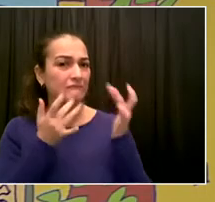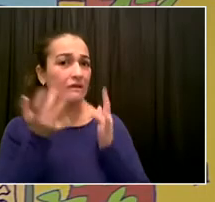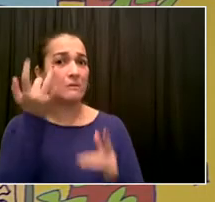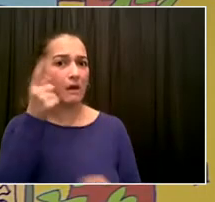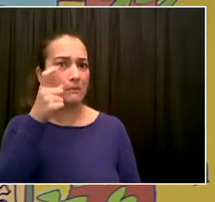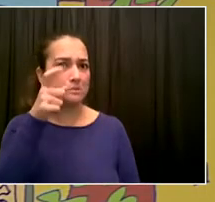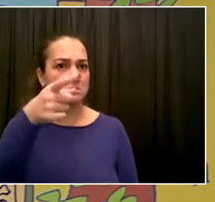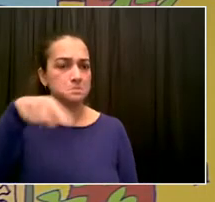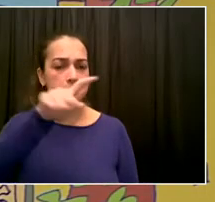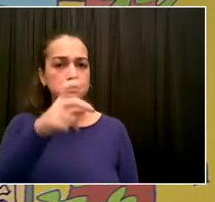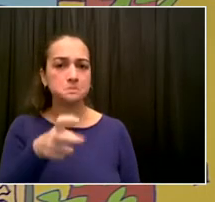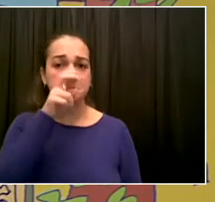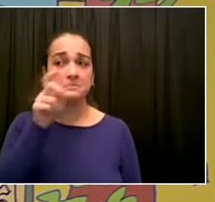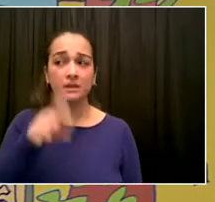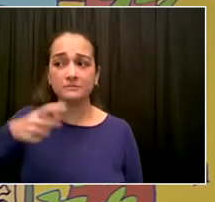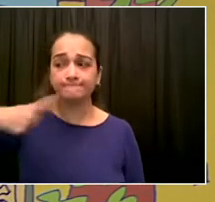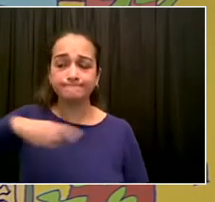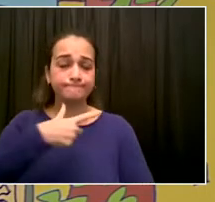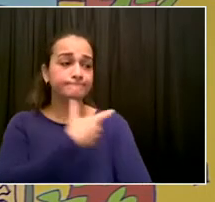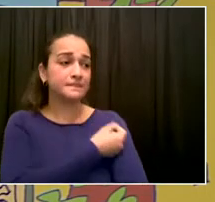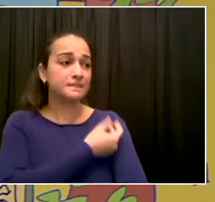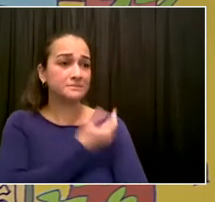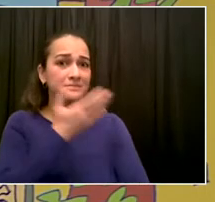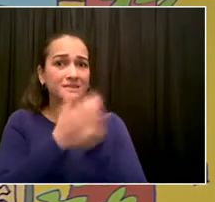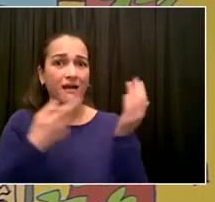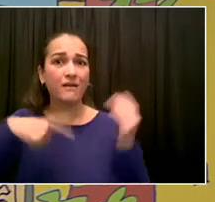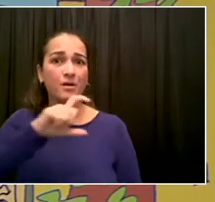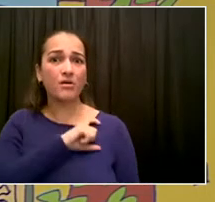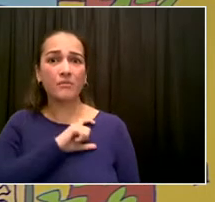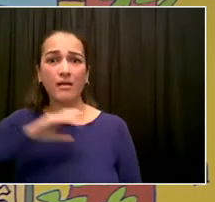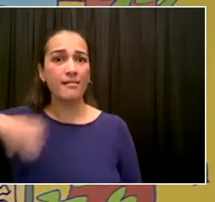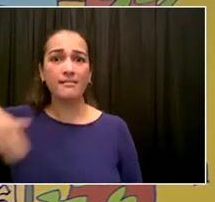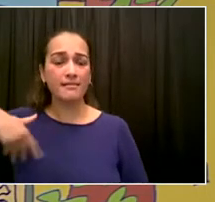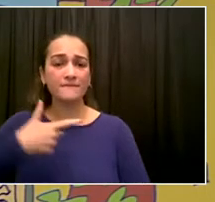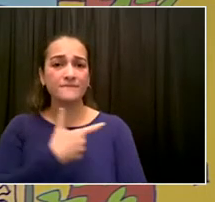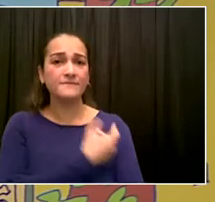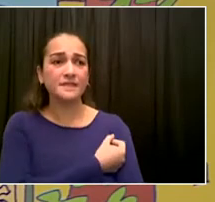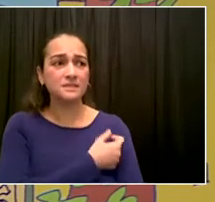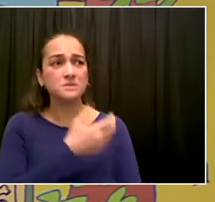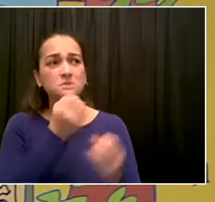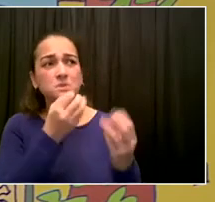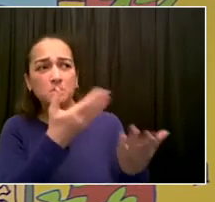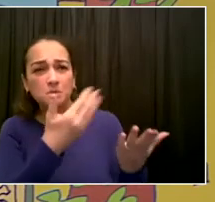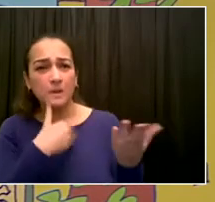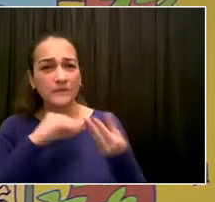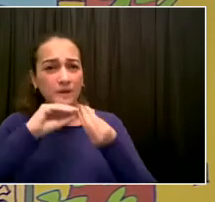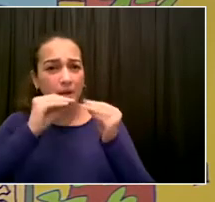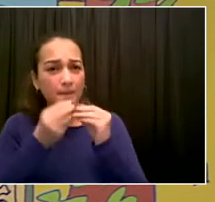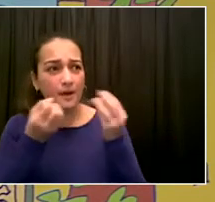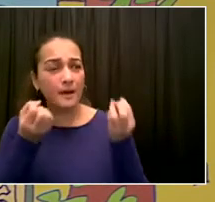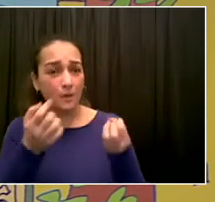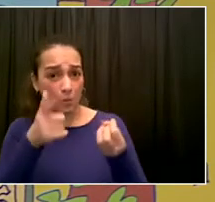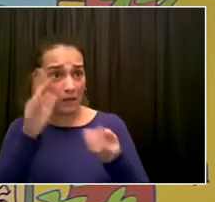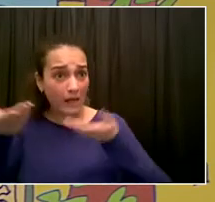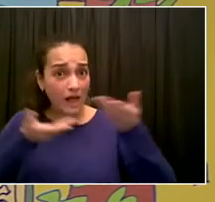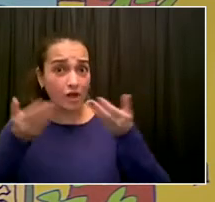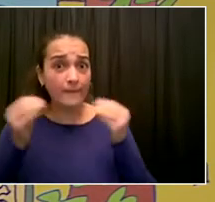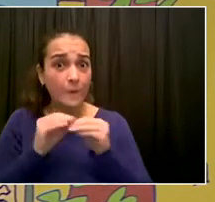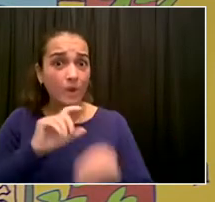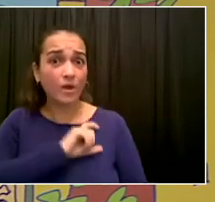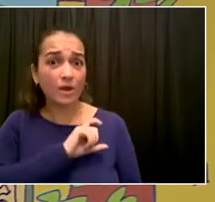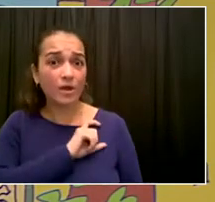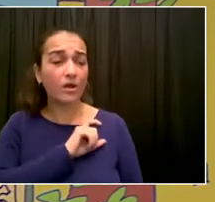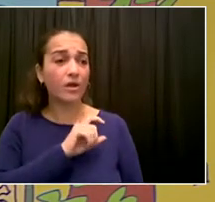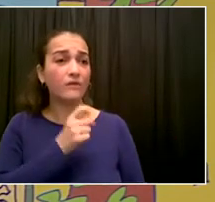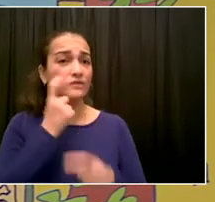vaccinated, and whether or not you're concerned that there might be some staffing issues at play here, or if you've got people